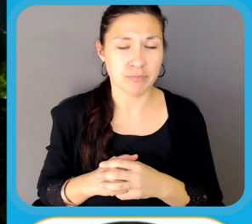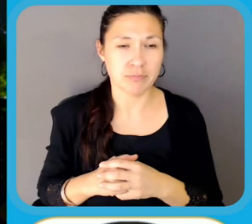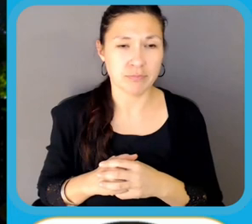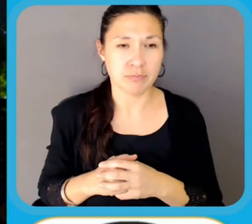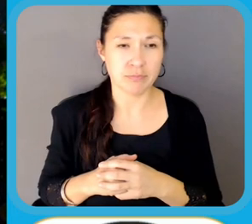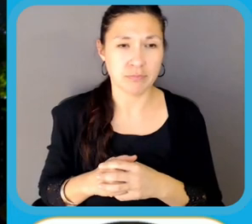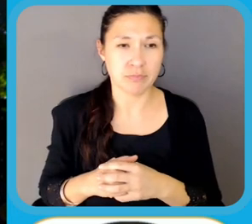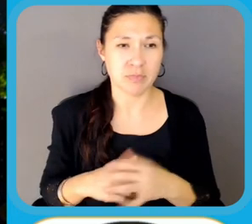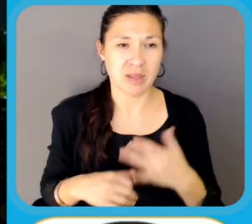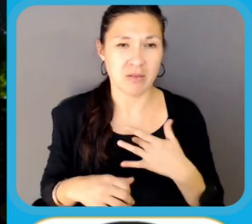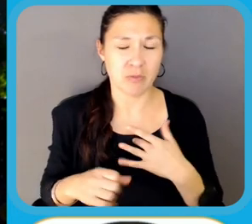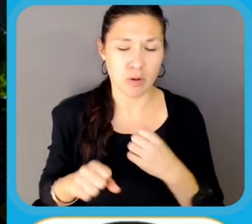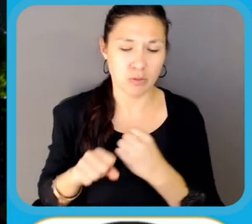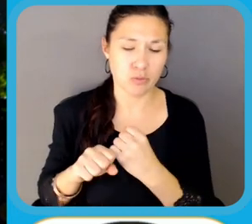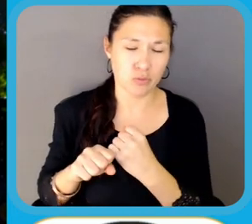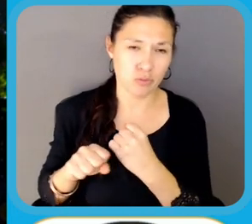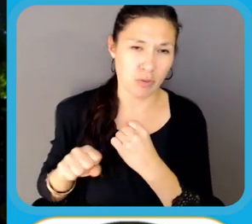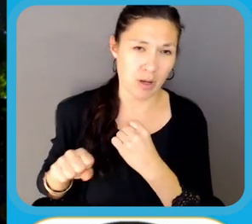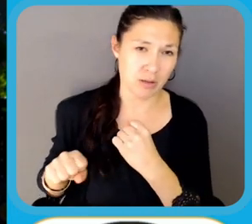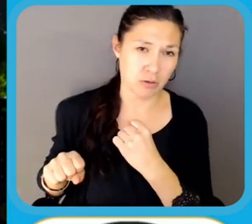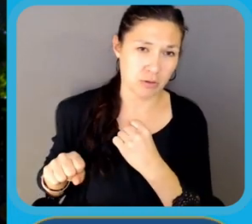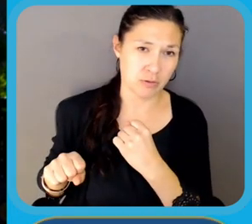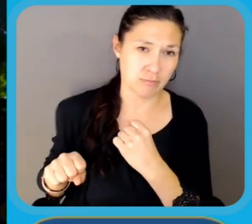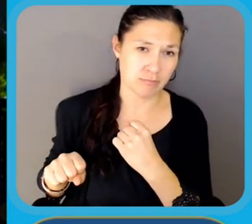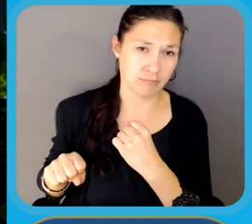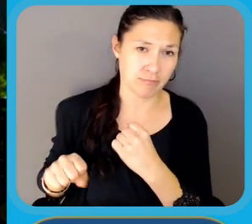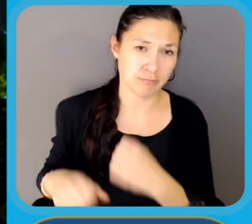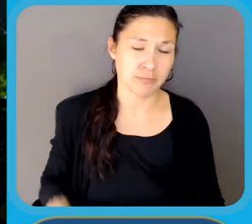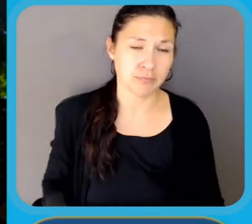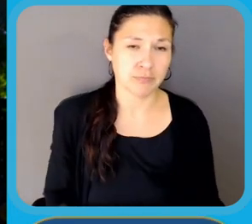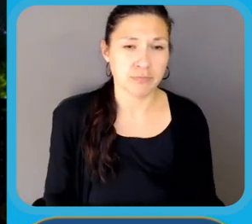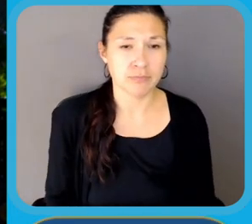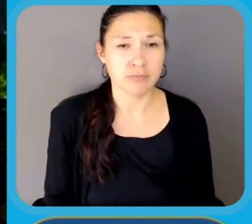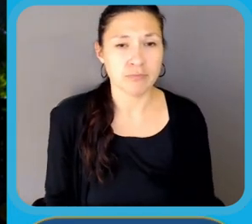down that right shoulder out through the right fingertips.